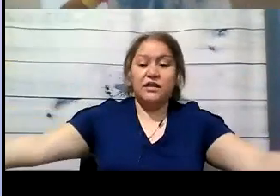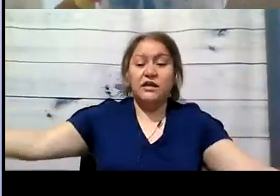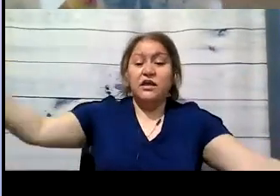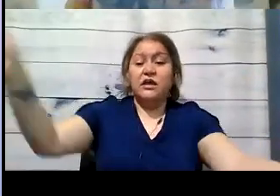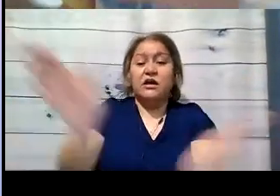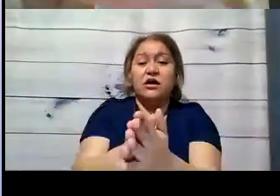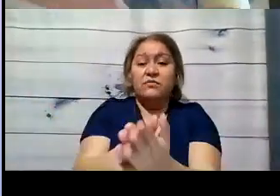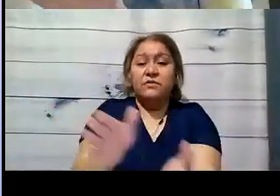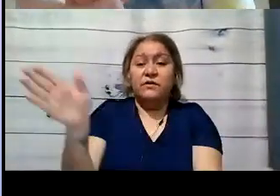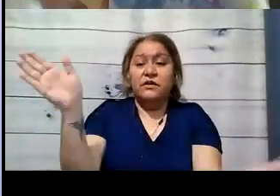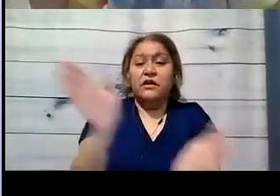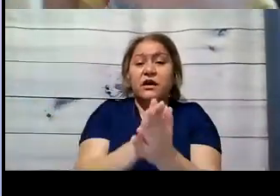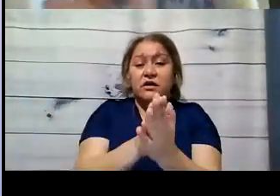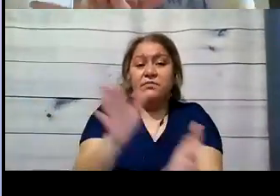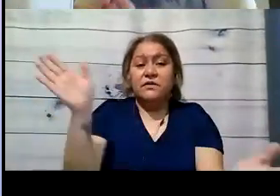A humongous whale.